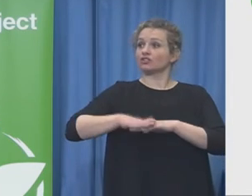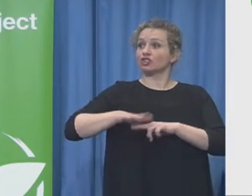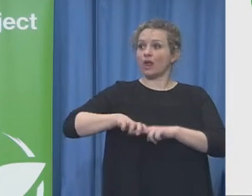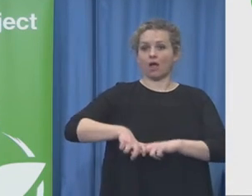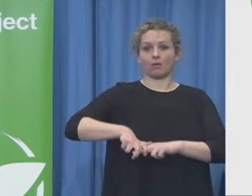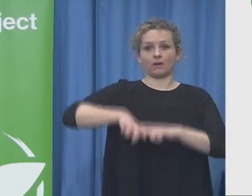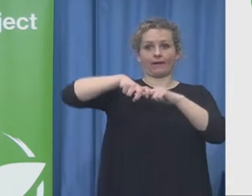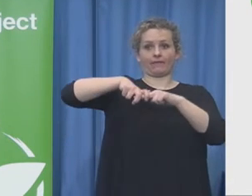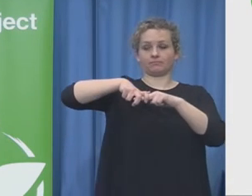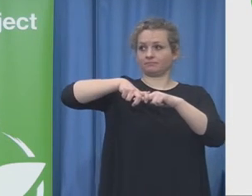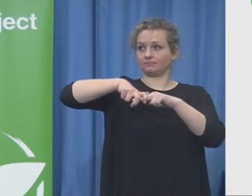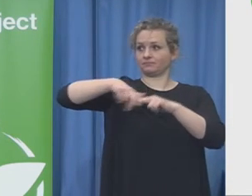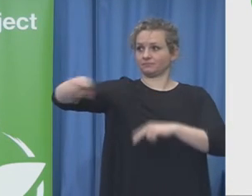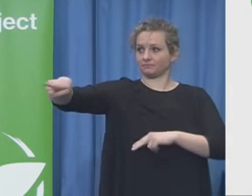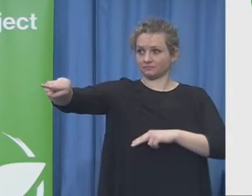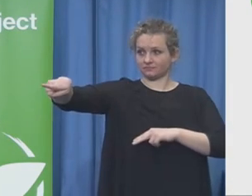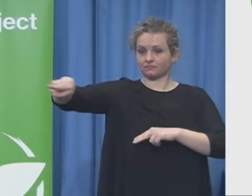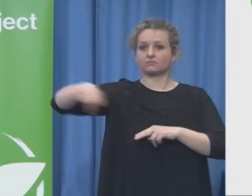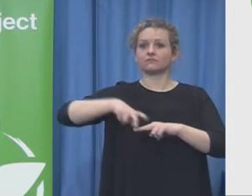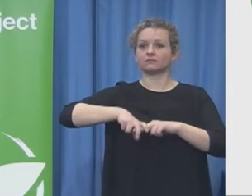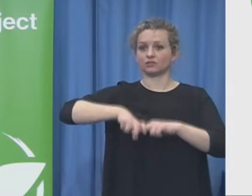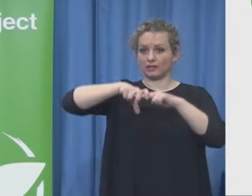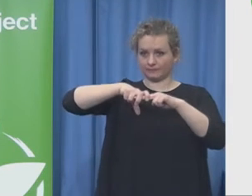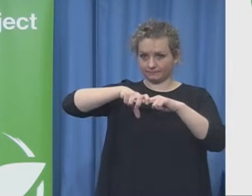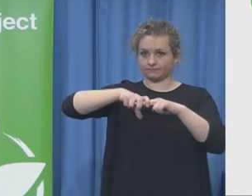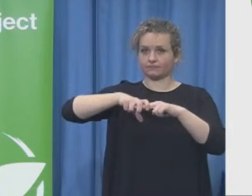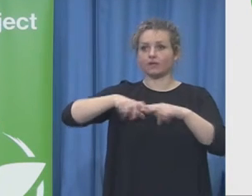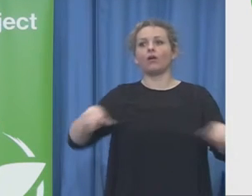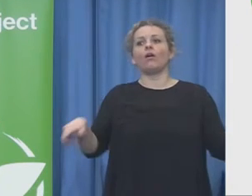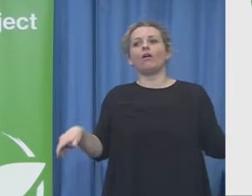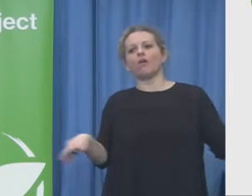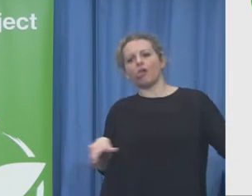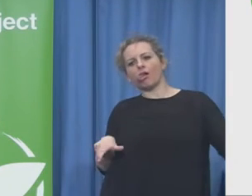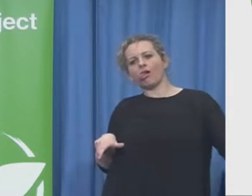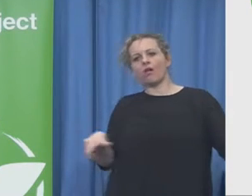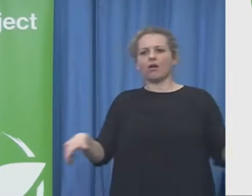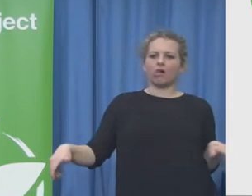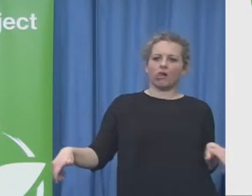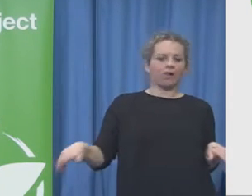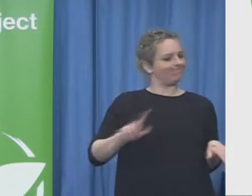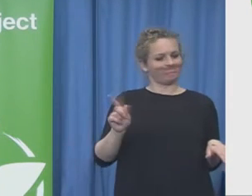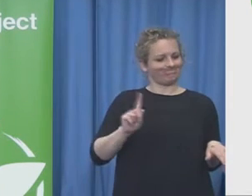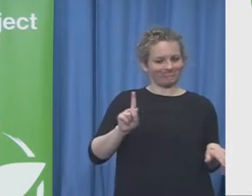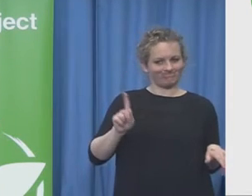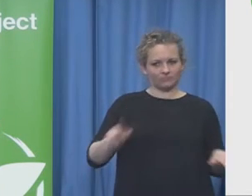Make sure you're sitting comfortably without leaning back on your chair.